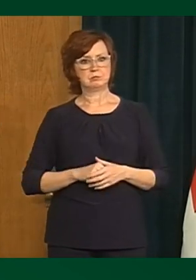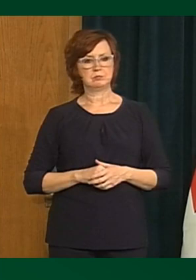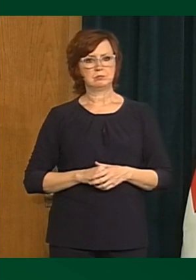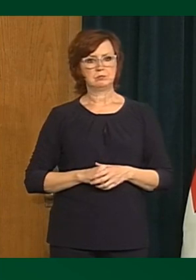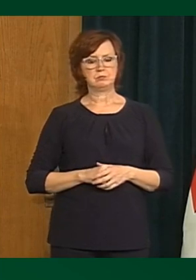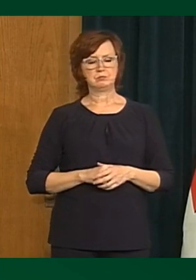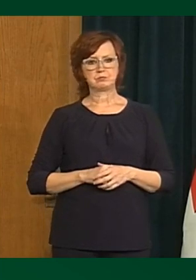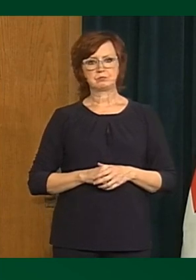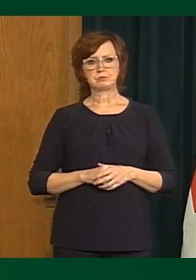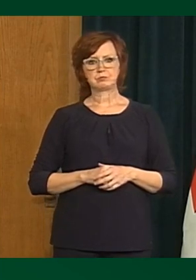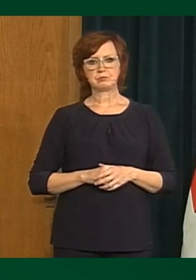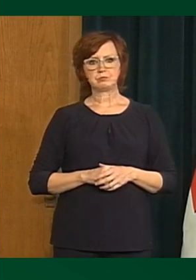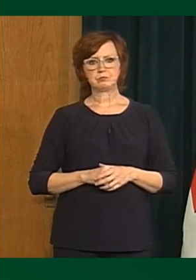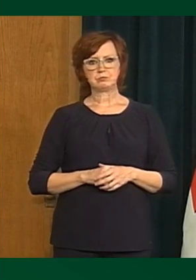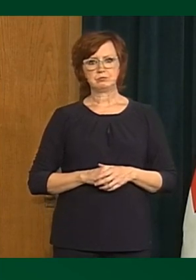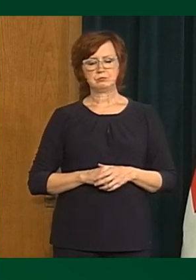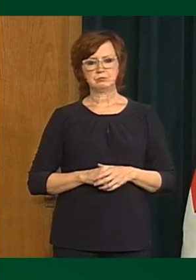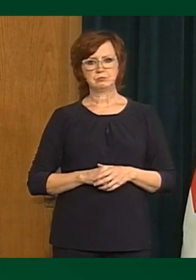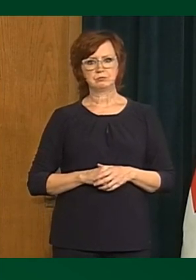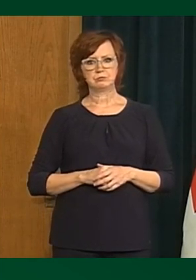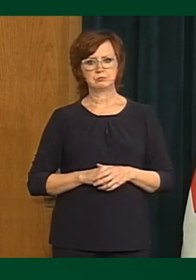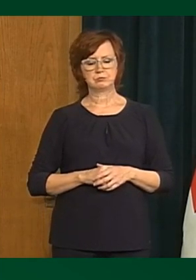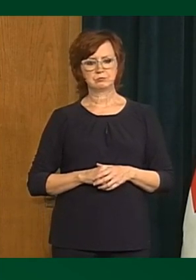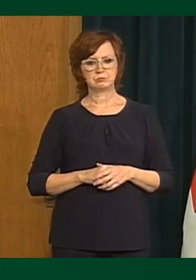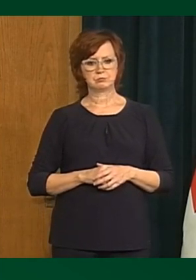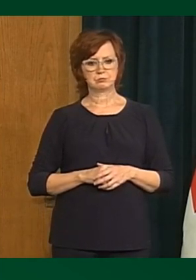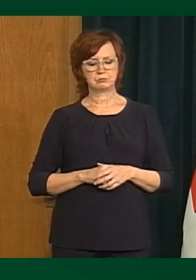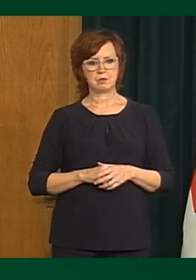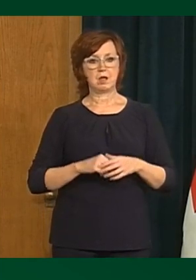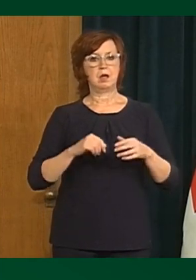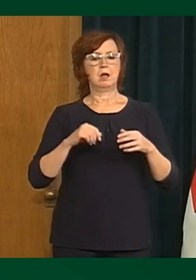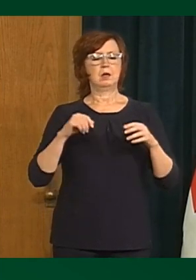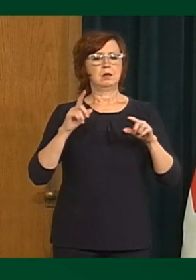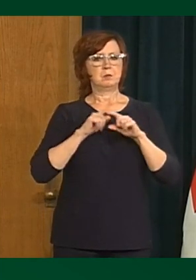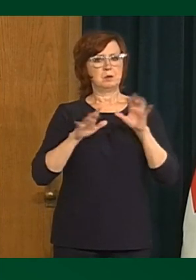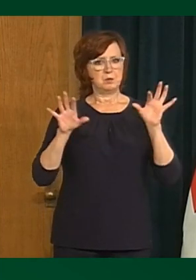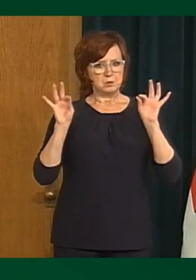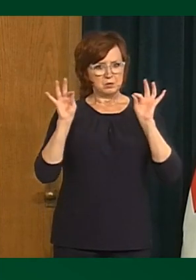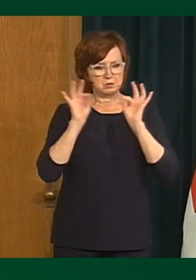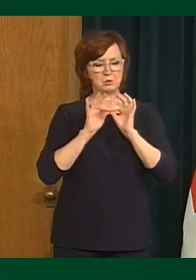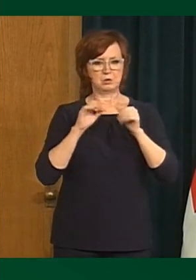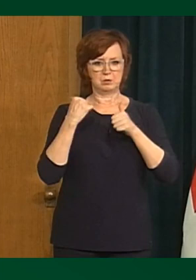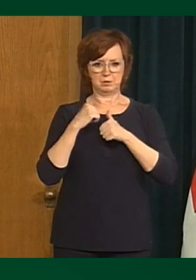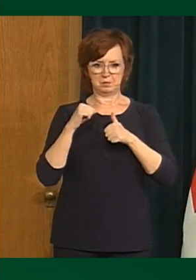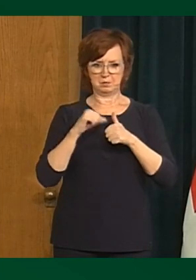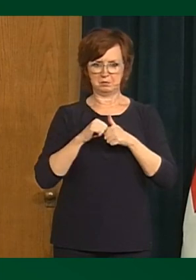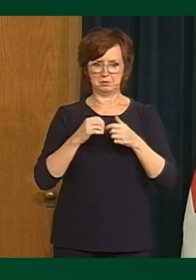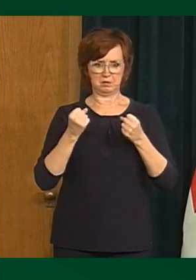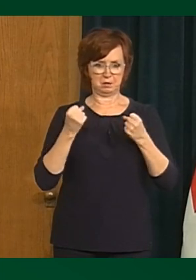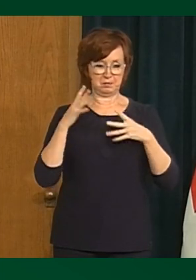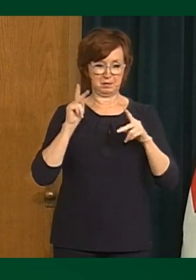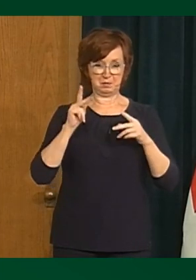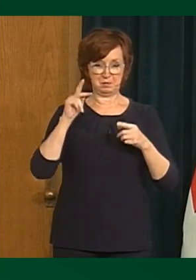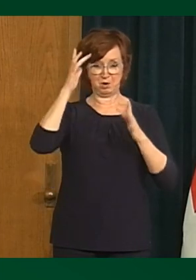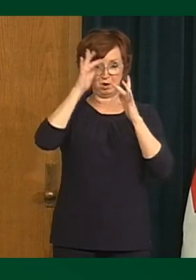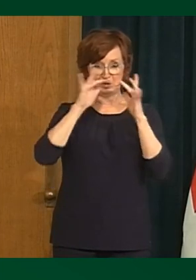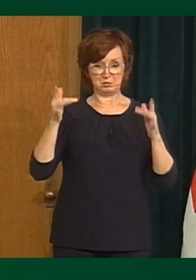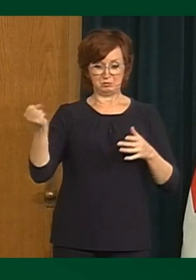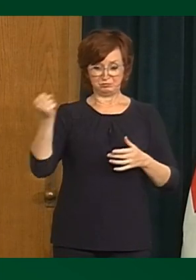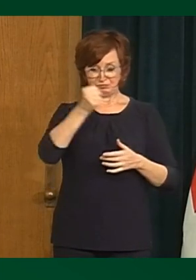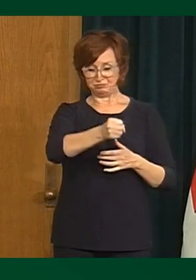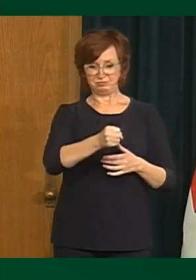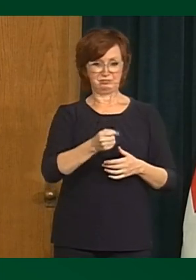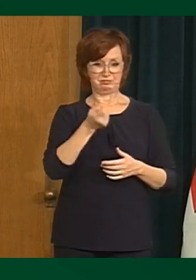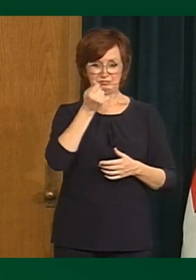COVID activity we actually have. Having said that, the fact that we have very low number of hospitalizations as well, which has